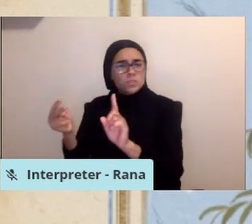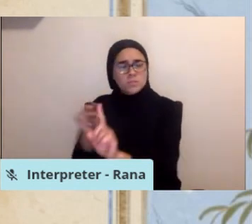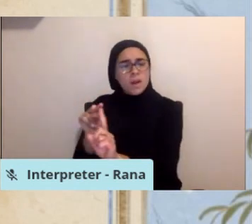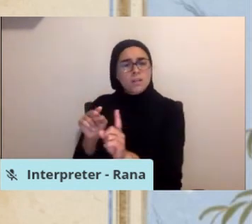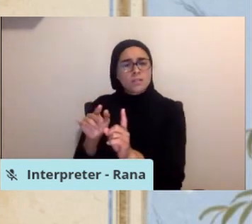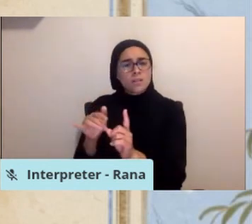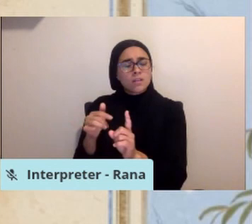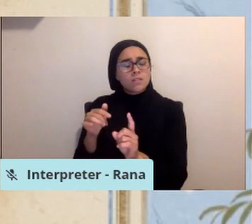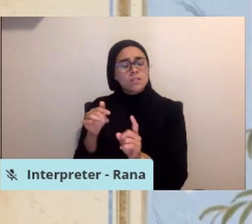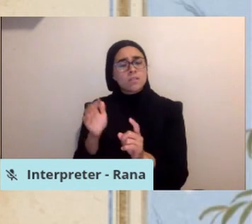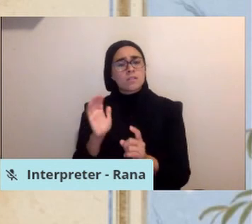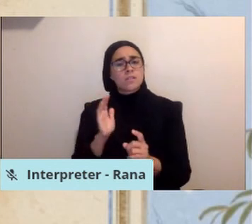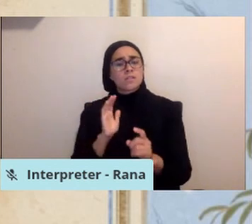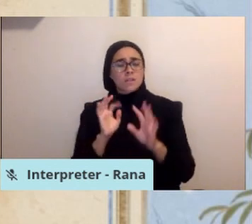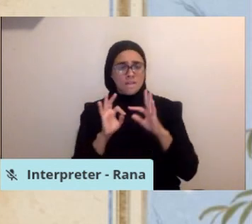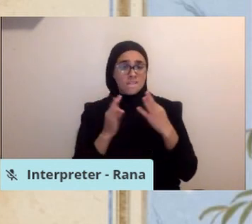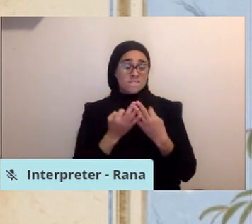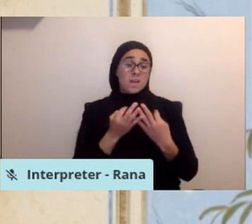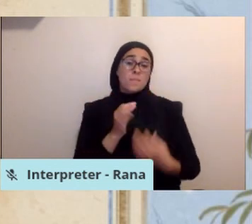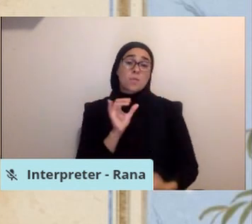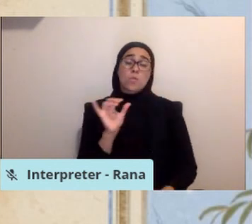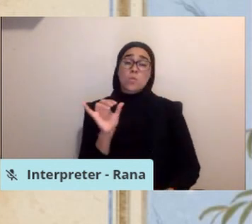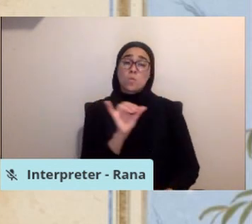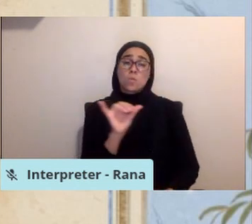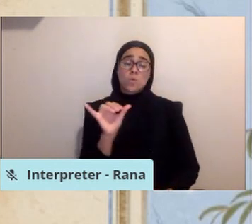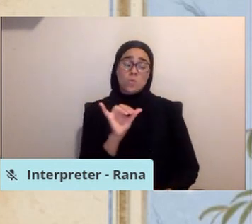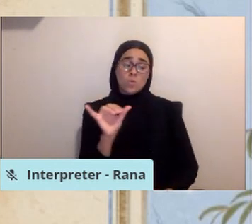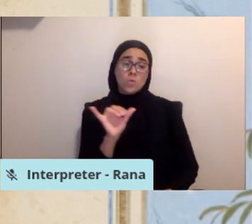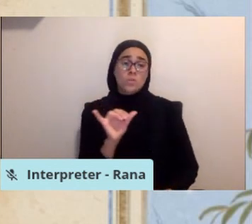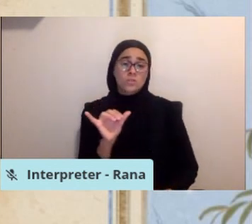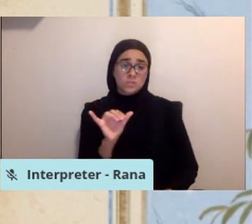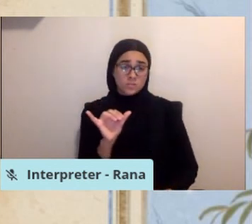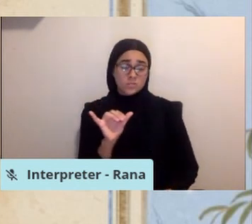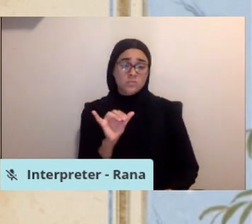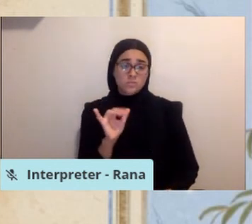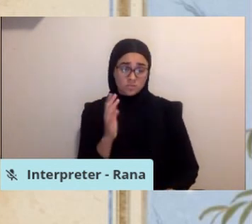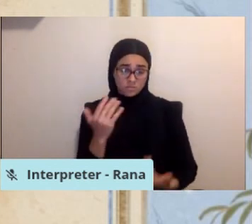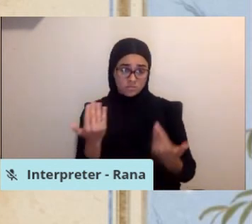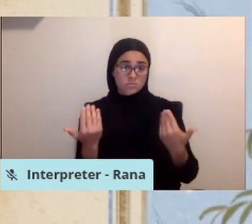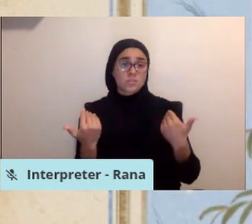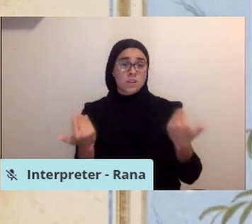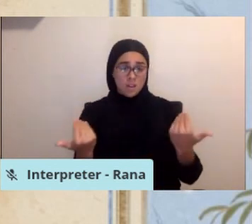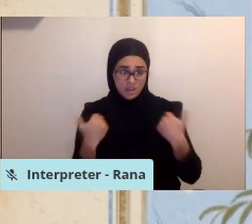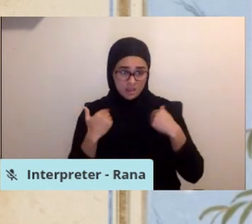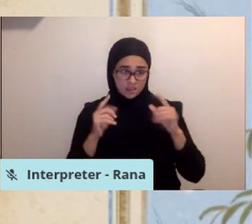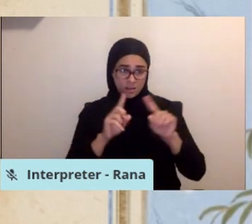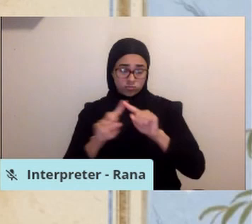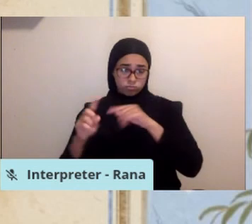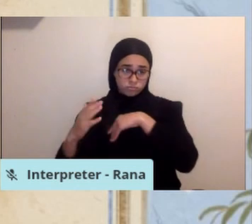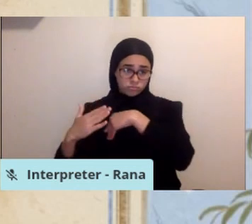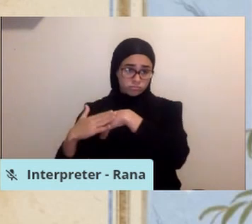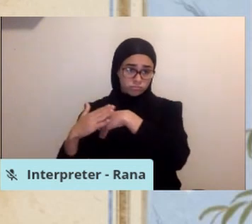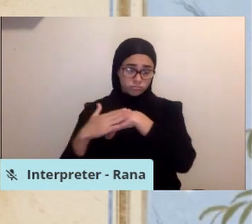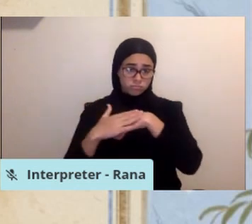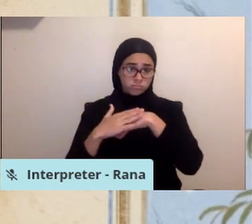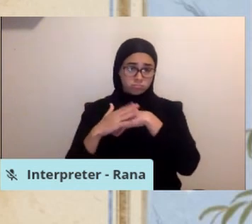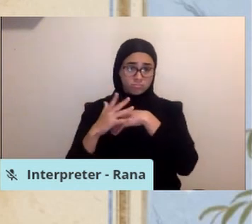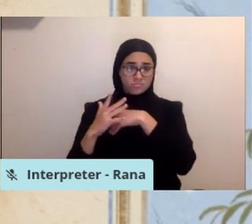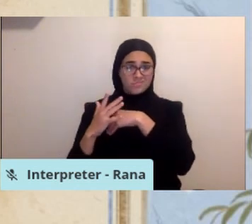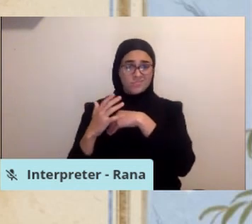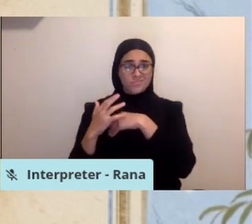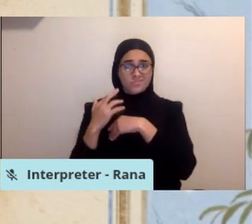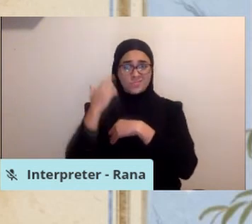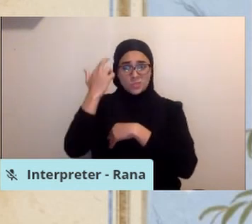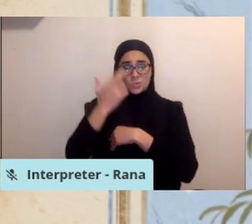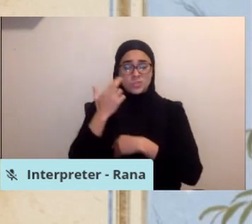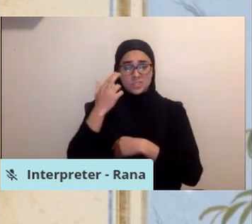We were also, of course, faced with these different precautions that had to be in place because of the pandemic,